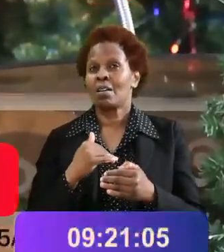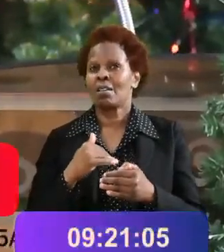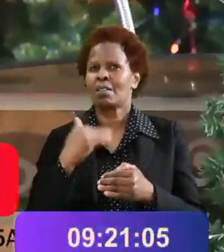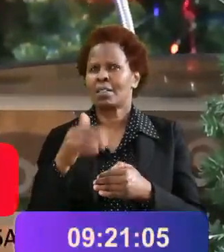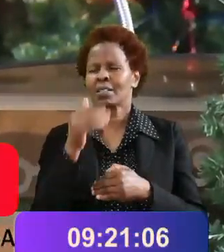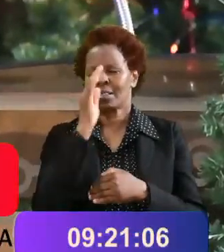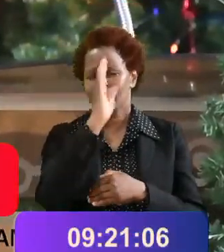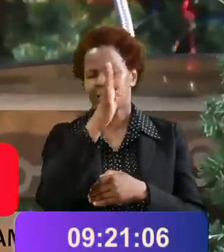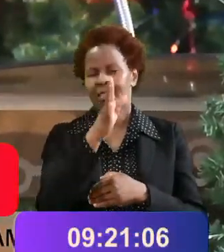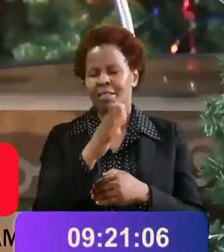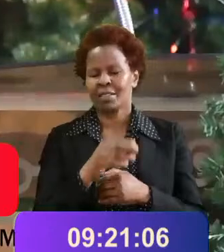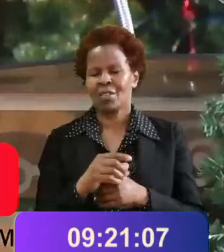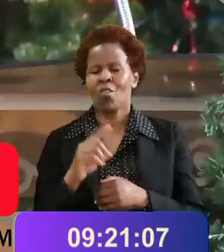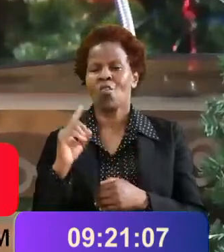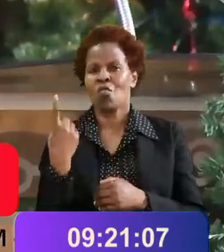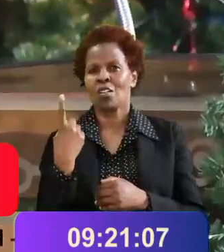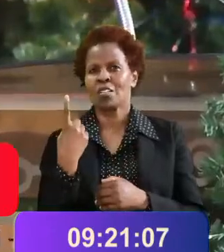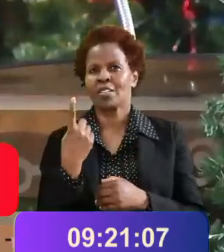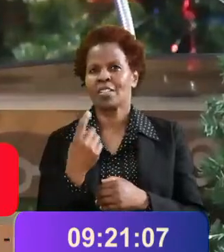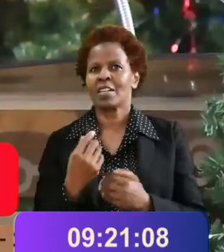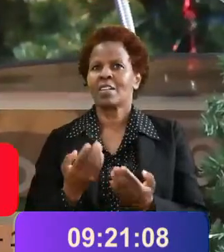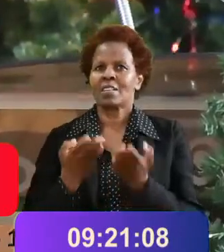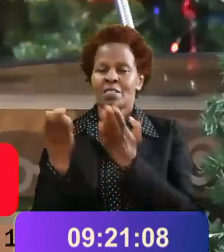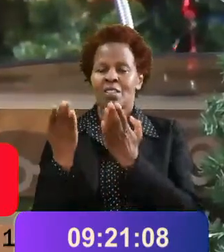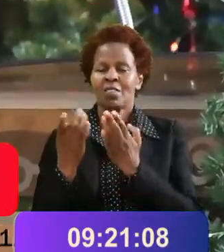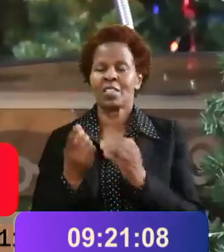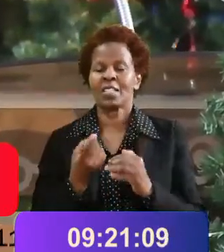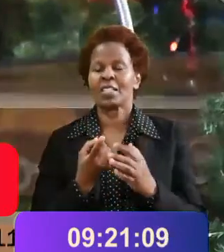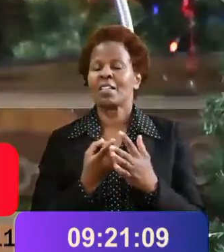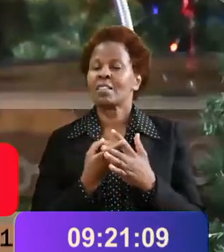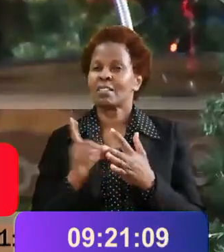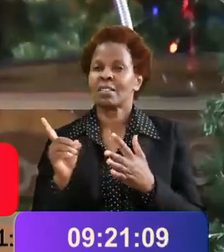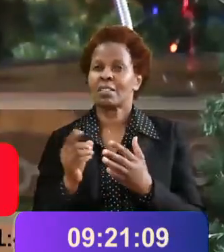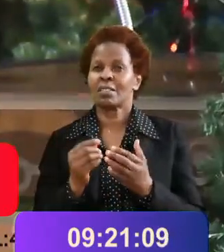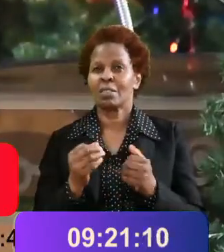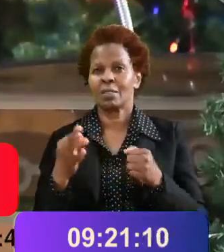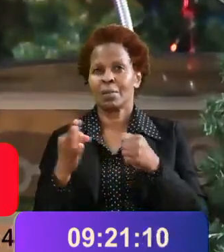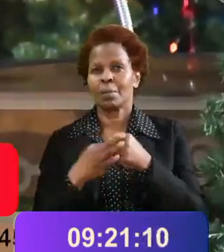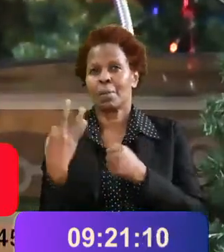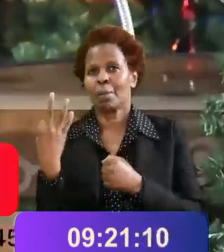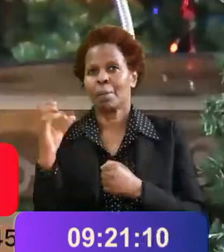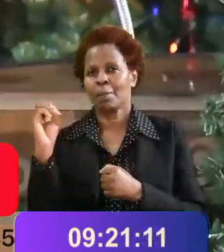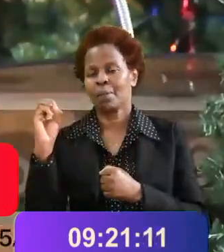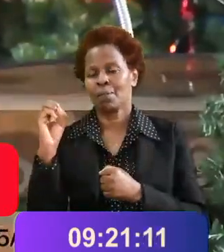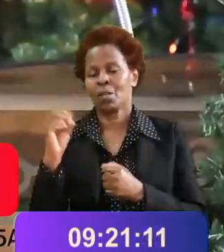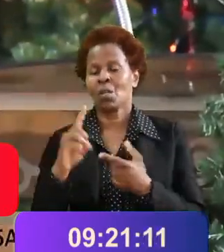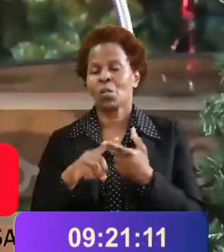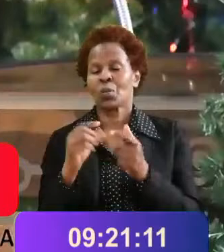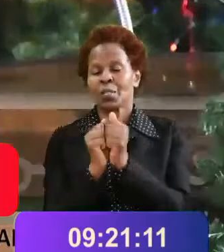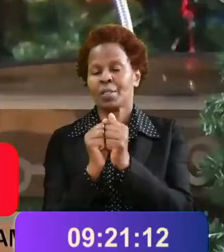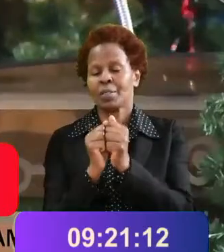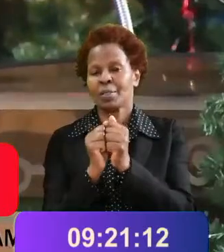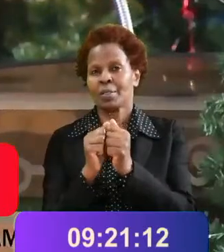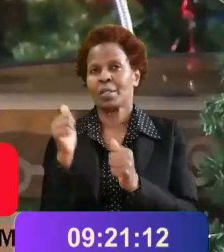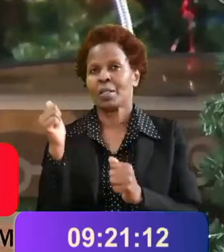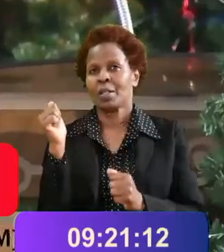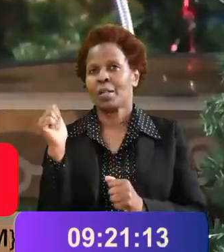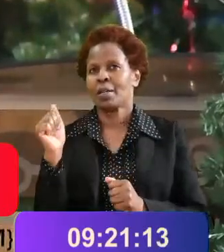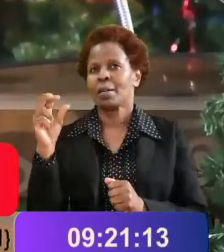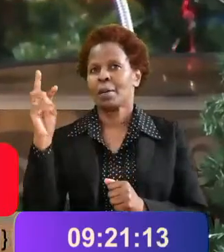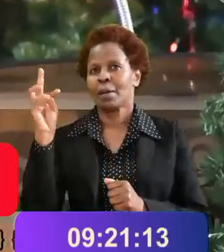it's a holiday. Our service will start at 8:30 to 10 a.m.